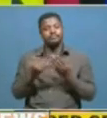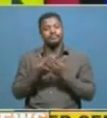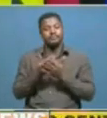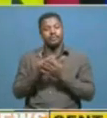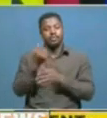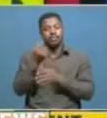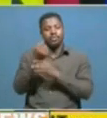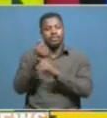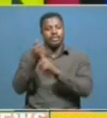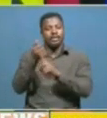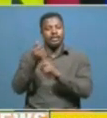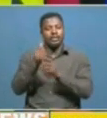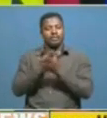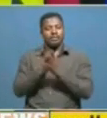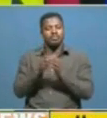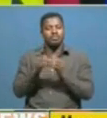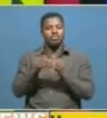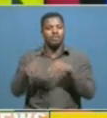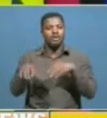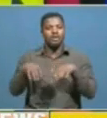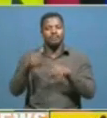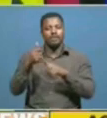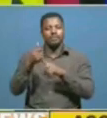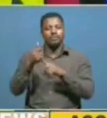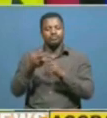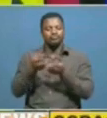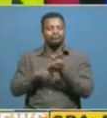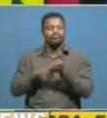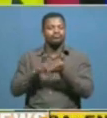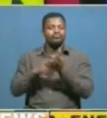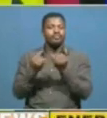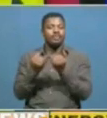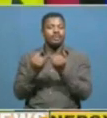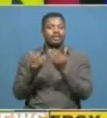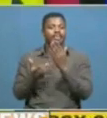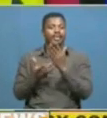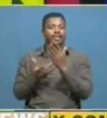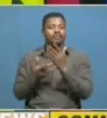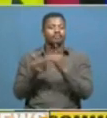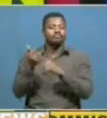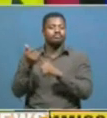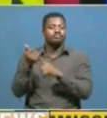cardholders have become very active through this digitized renewal system.